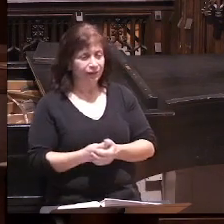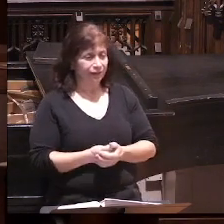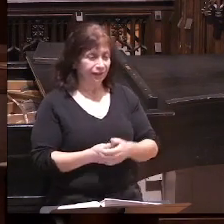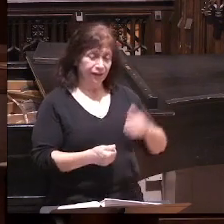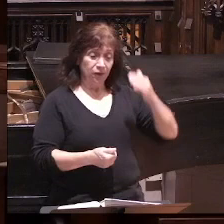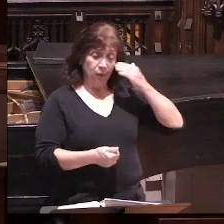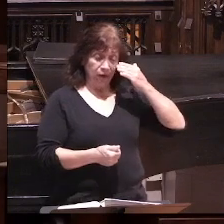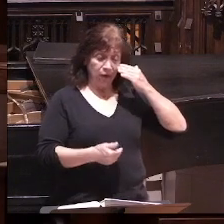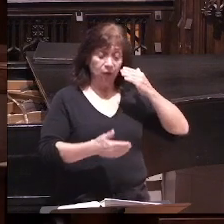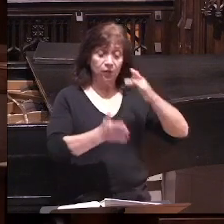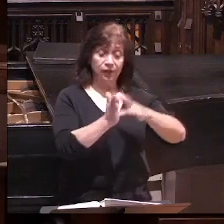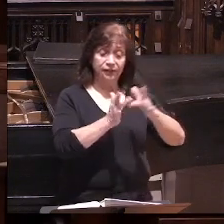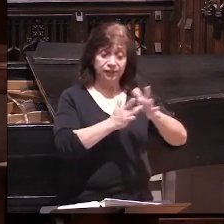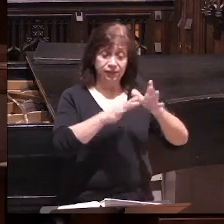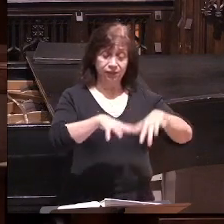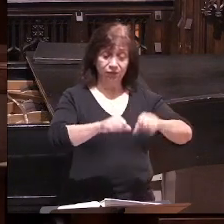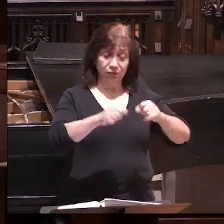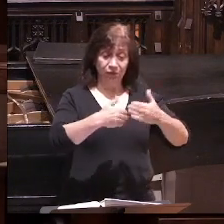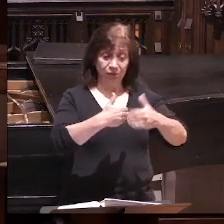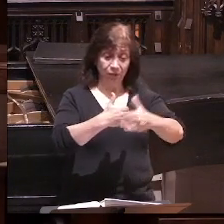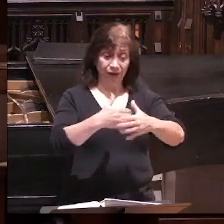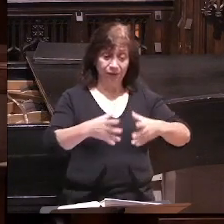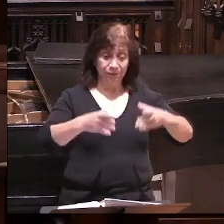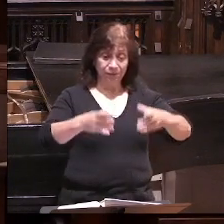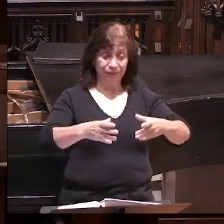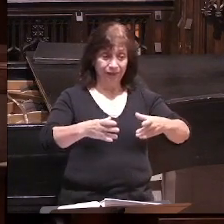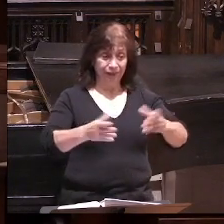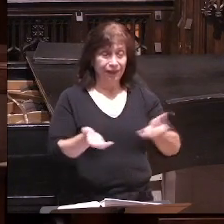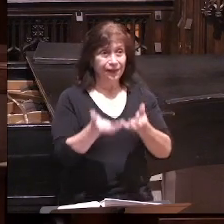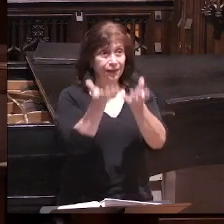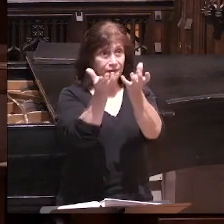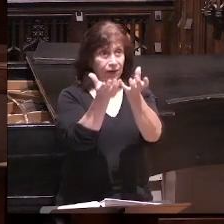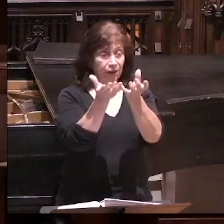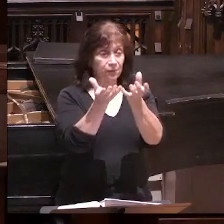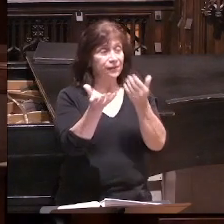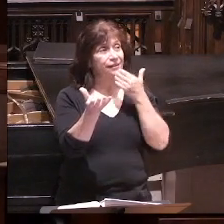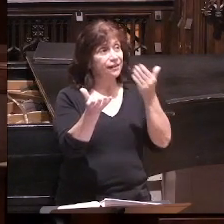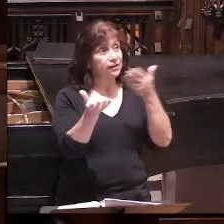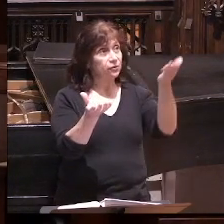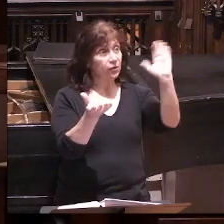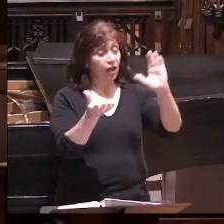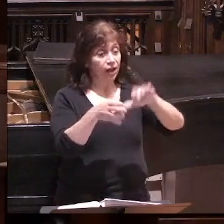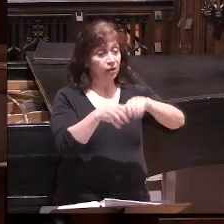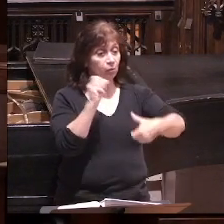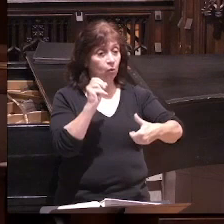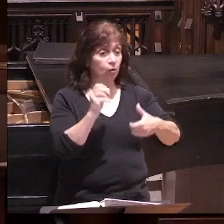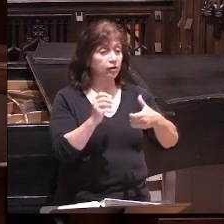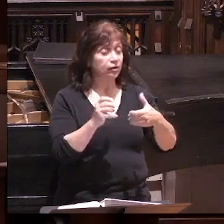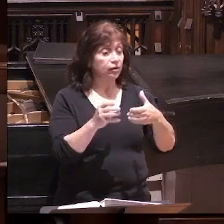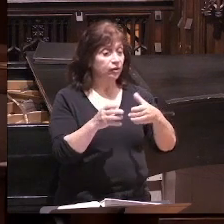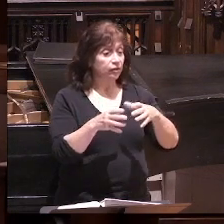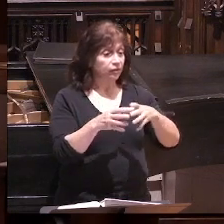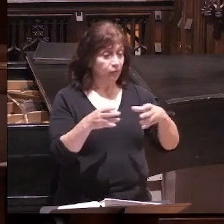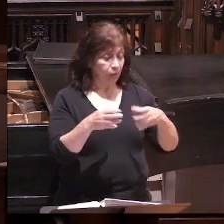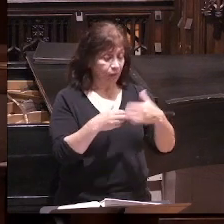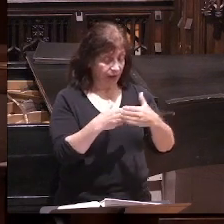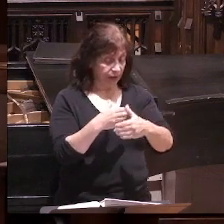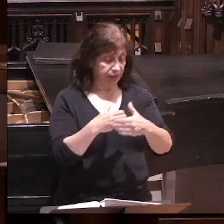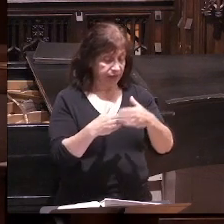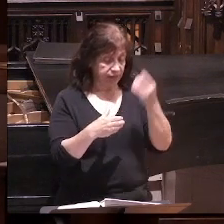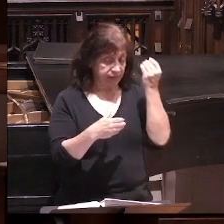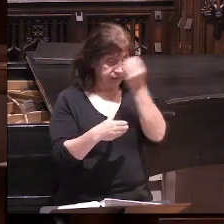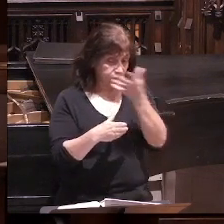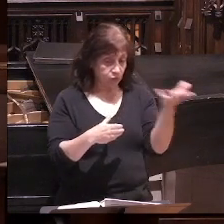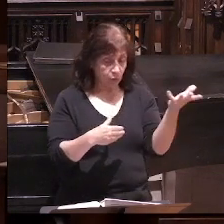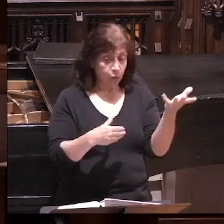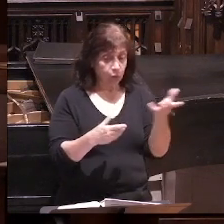You know that Jesus took the bread and he lifted it up and giving thanks, he broke it. And he said to